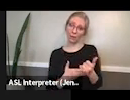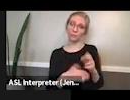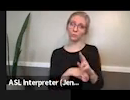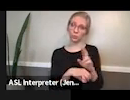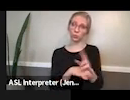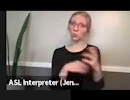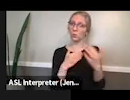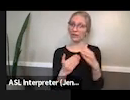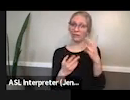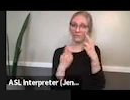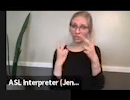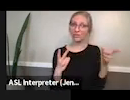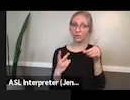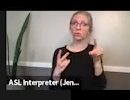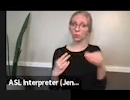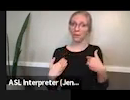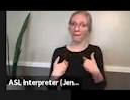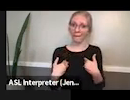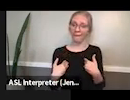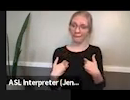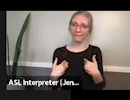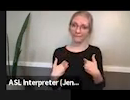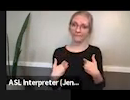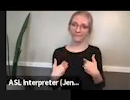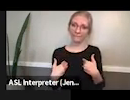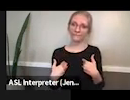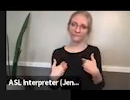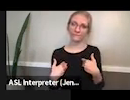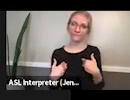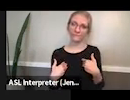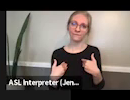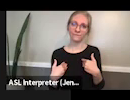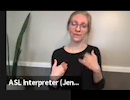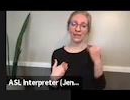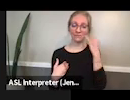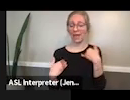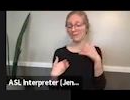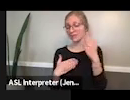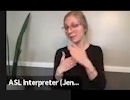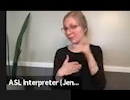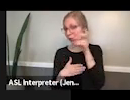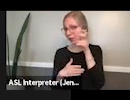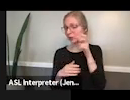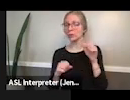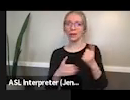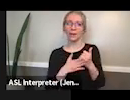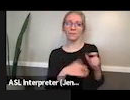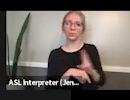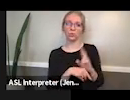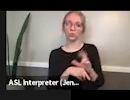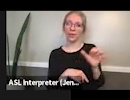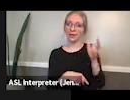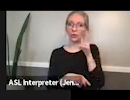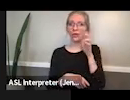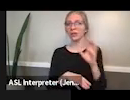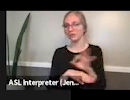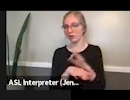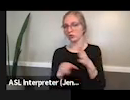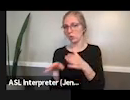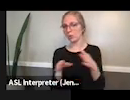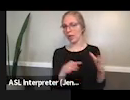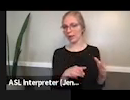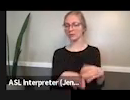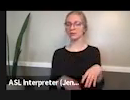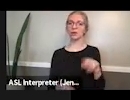have. There are things we can do to help them use what hearing they have in functional ways. There are, on the